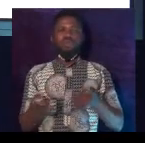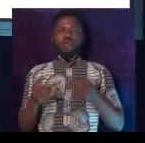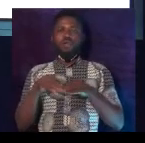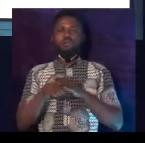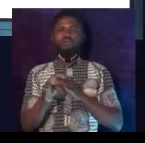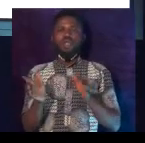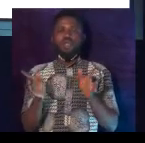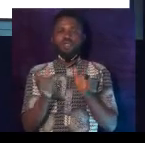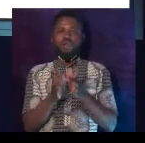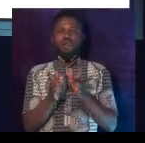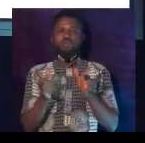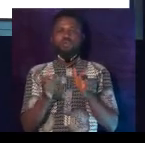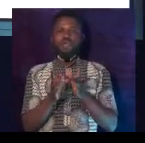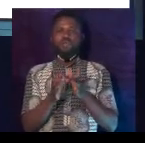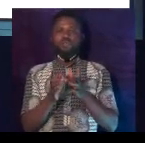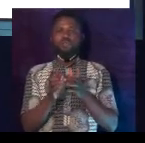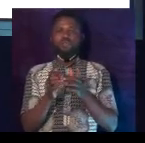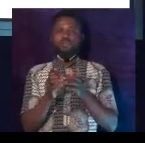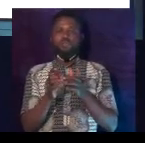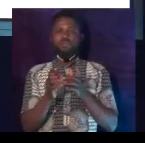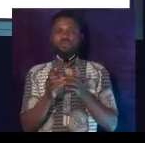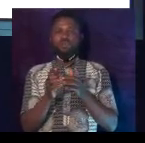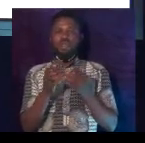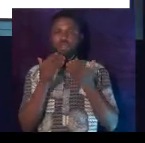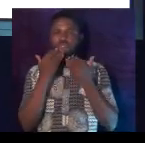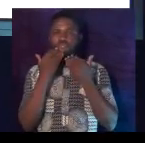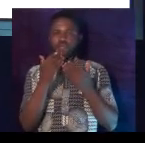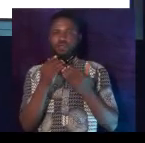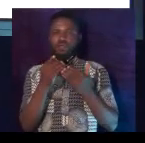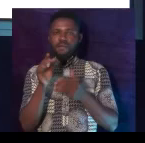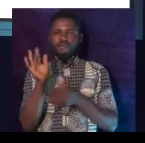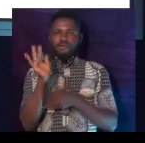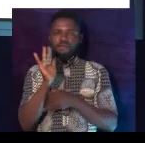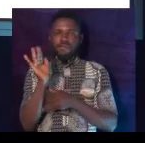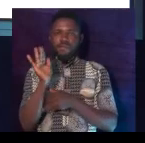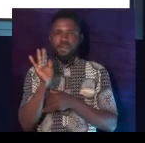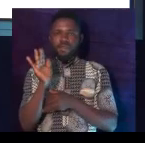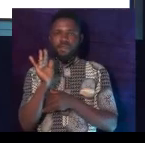two surfaces in contact. Thank you. Bye.